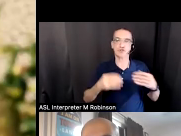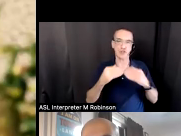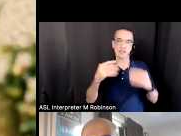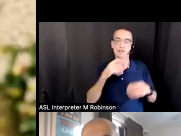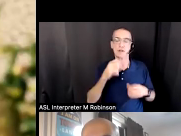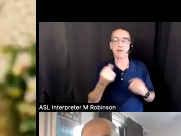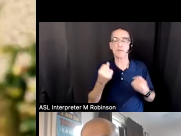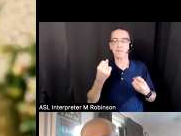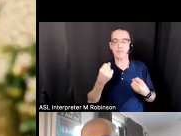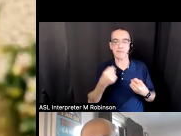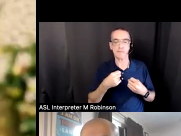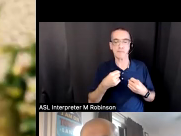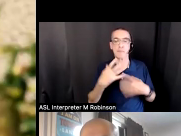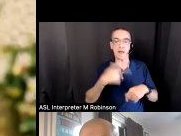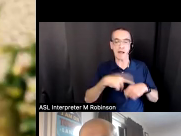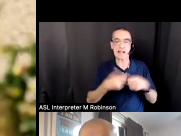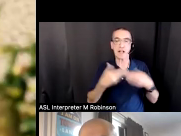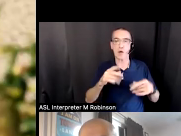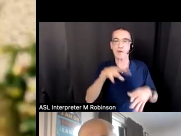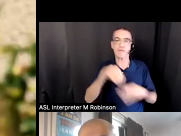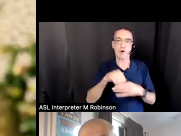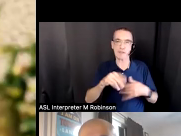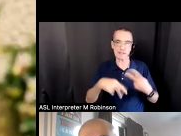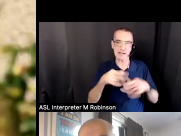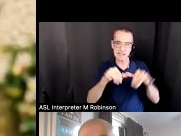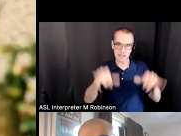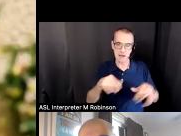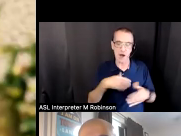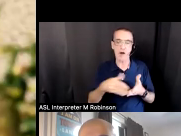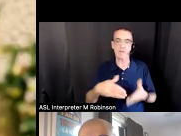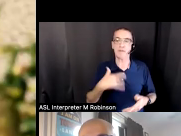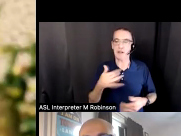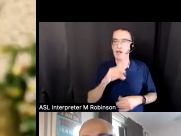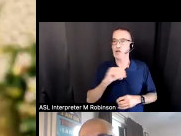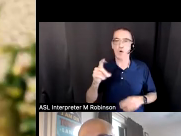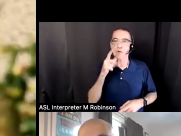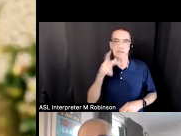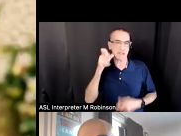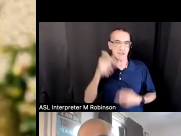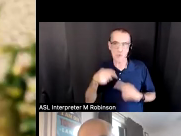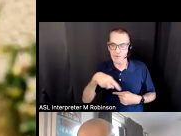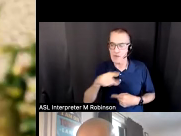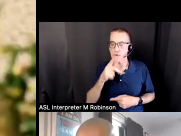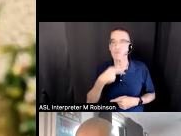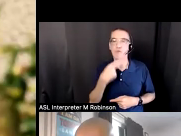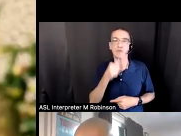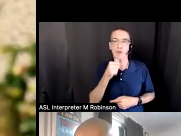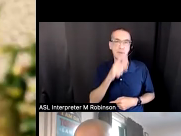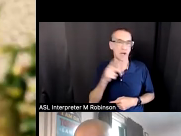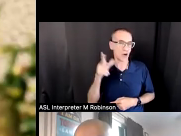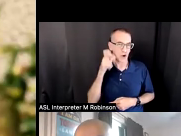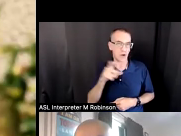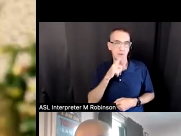lost when they get involved in these systems. And they often feel like nobody is listening to them. Their voices aren't being heard, they're